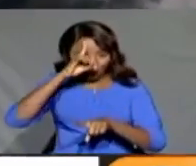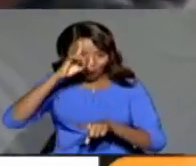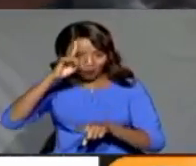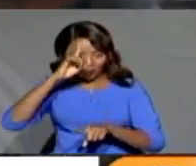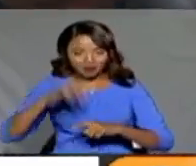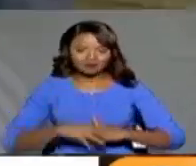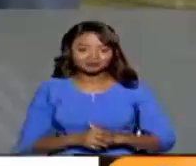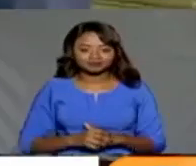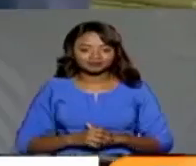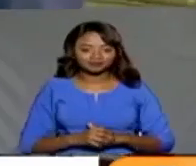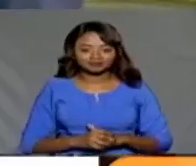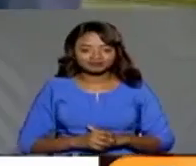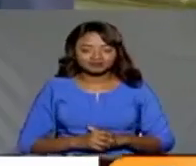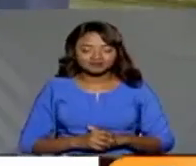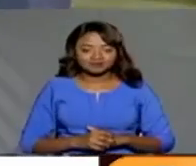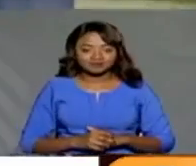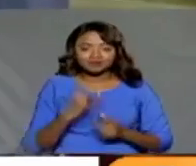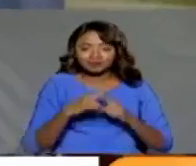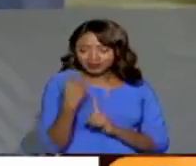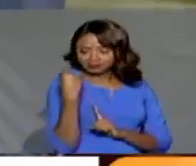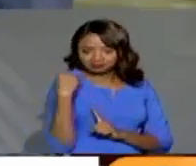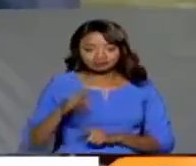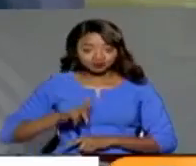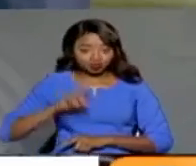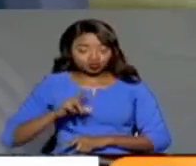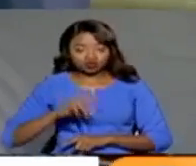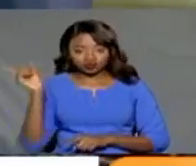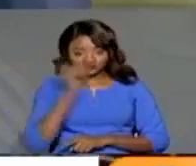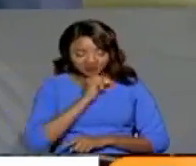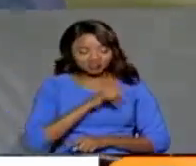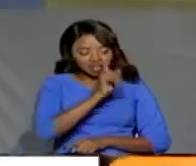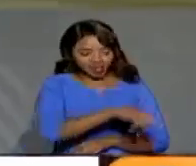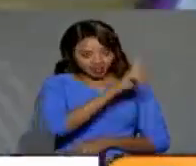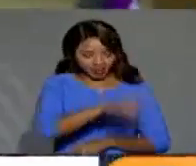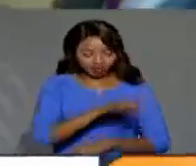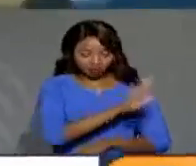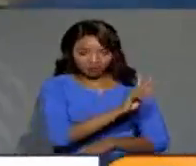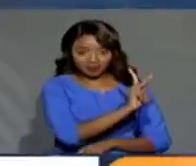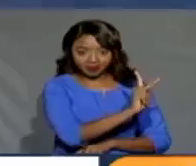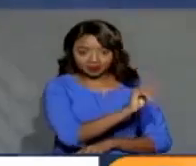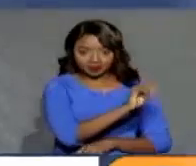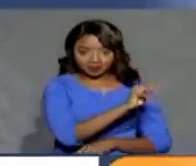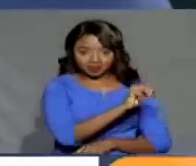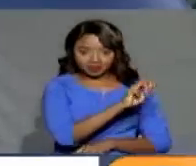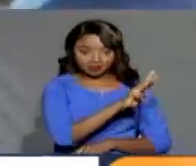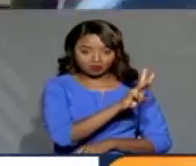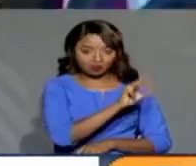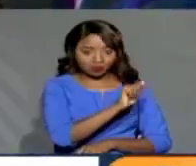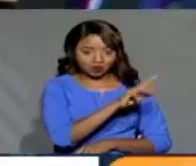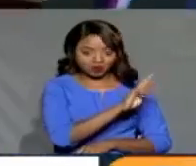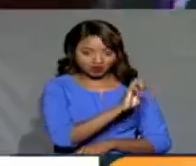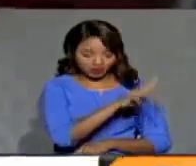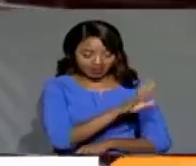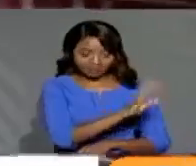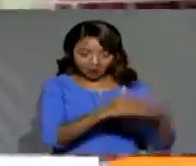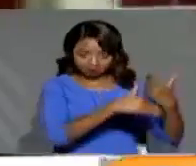Elgeyo Marakwet County. Just yesterday, the president cancelled the Kimwarer dam project for being economically unviable, that its